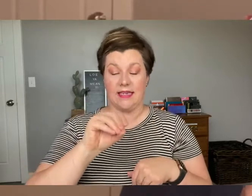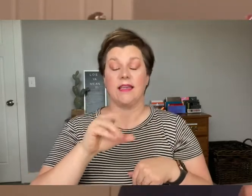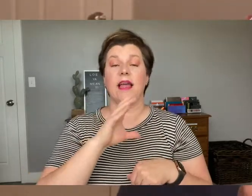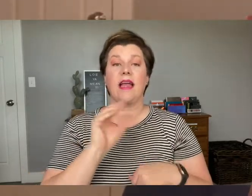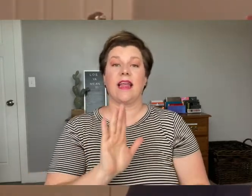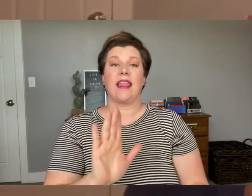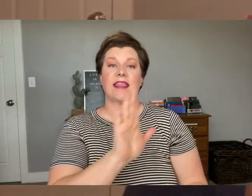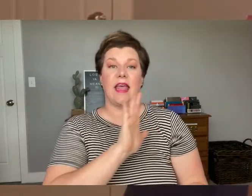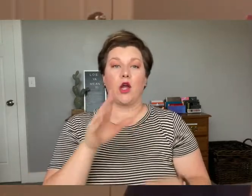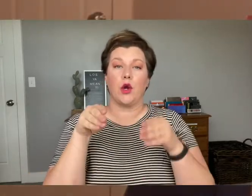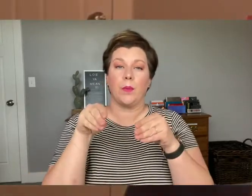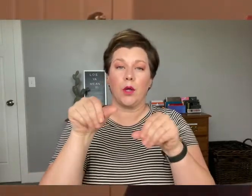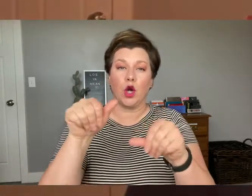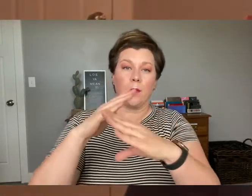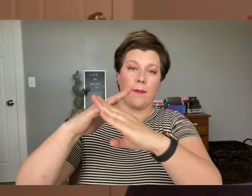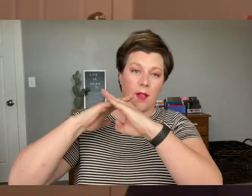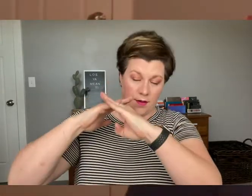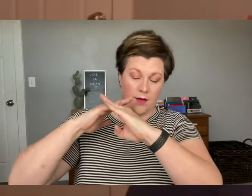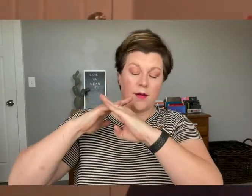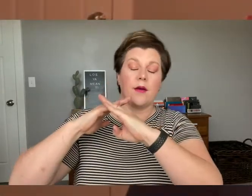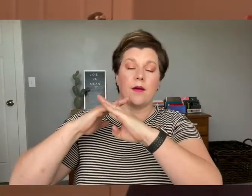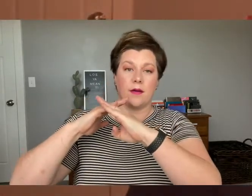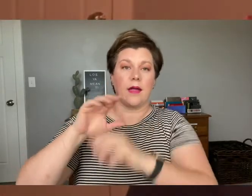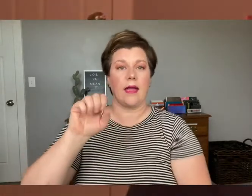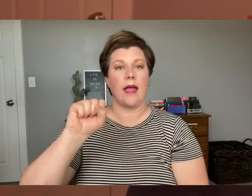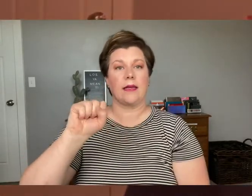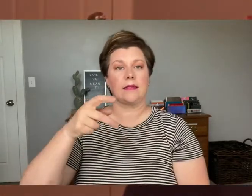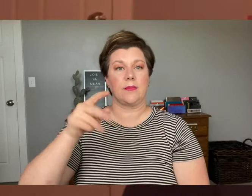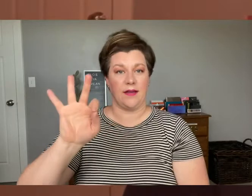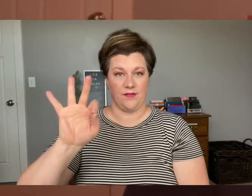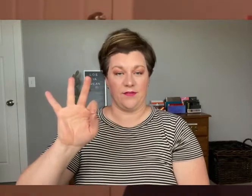A''Pieu is the name of the company, and this is their Pure Block